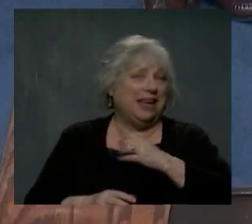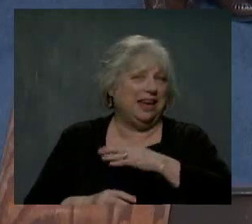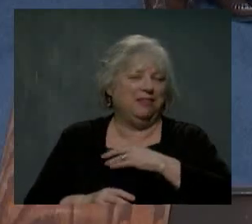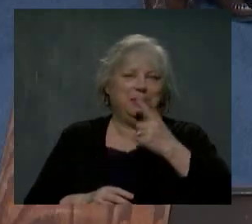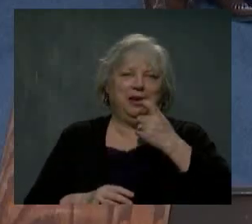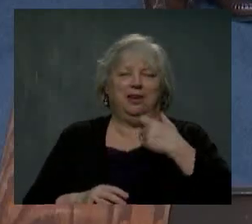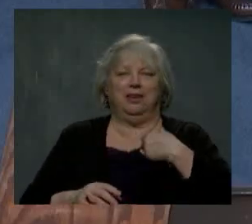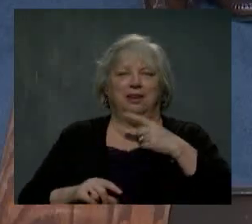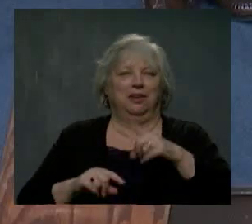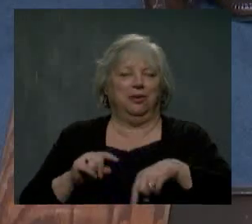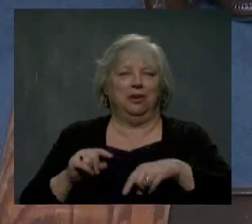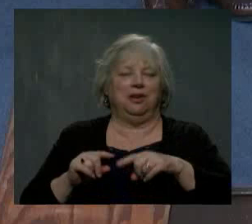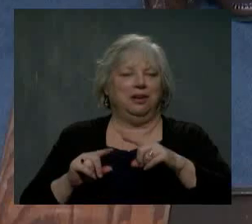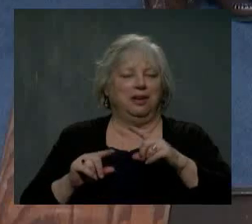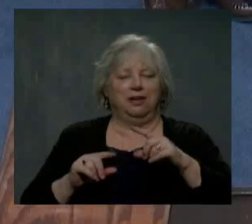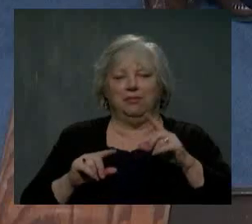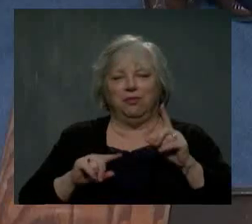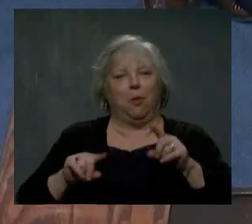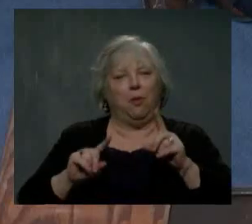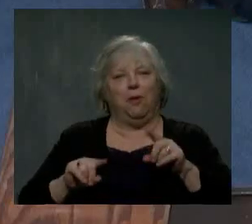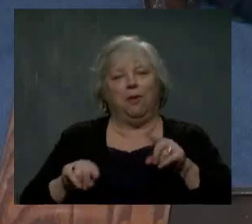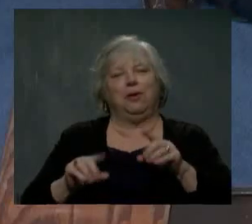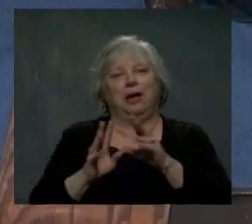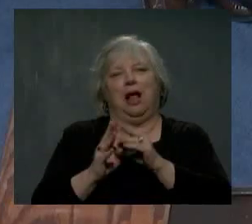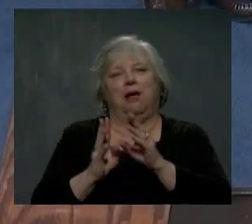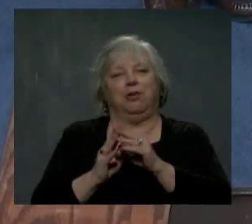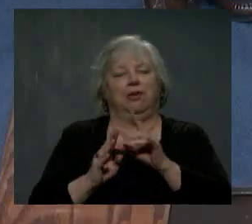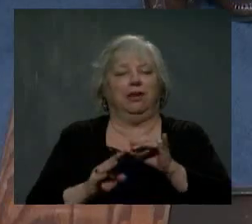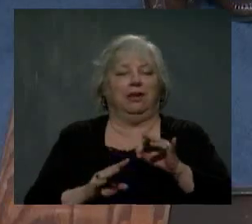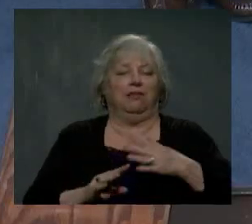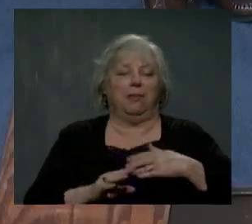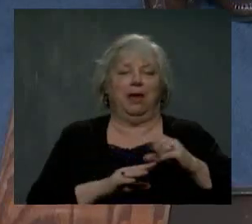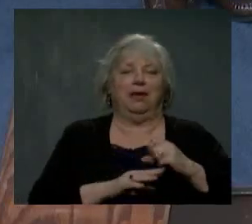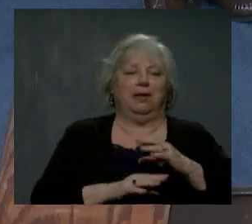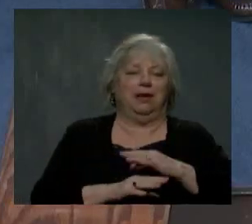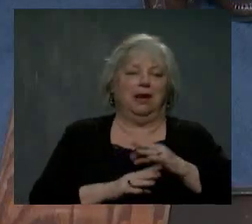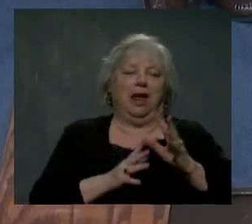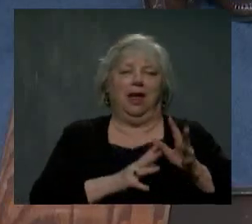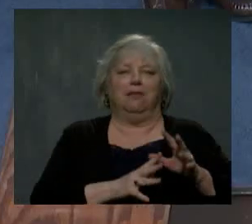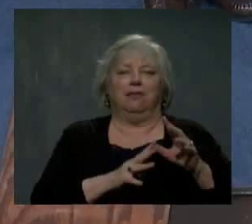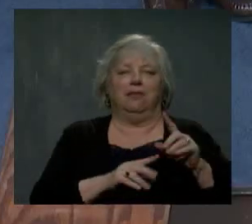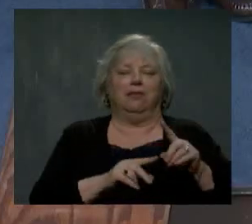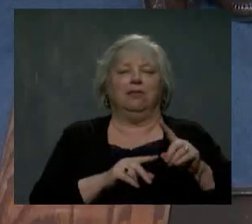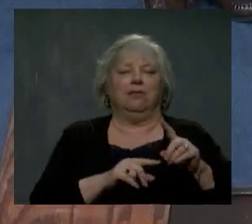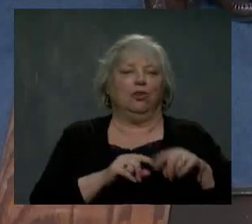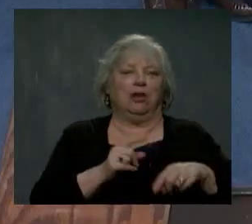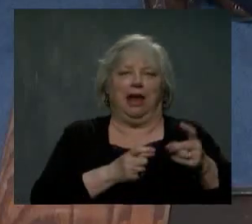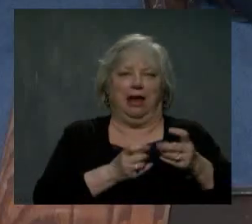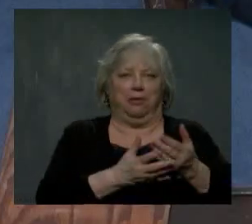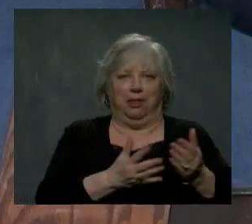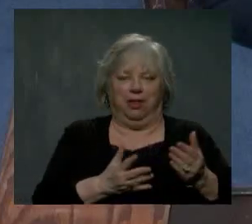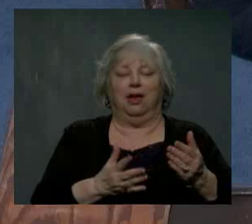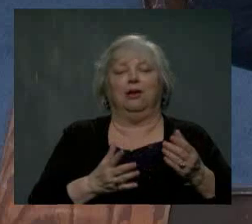because I couldn't have attended those conferences if they weren't able to handle things while I was gone. And thank you, Sarah,